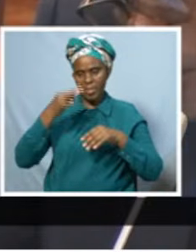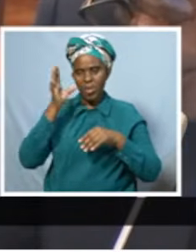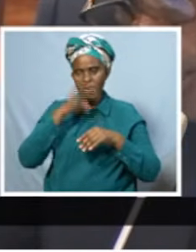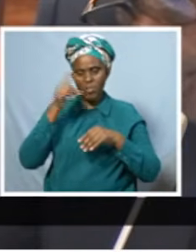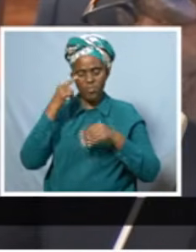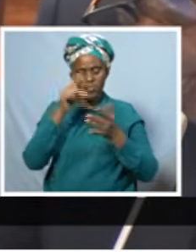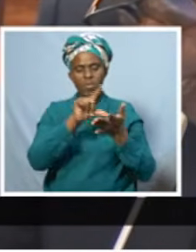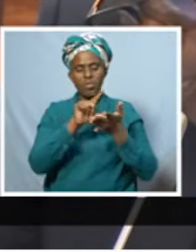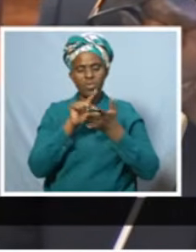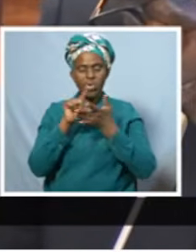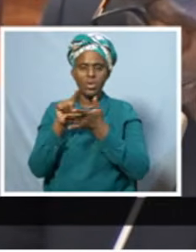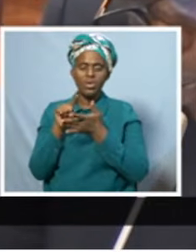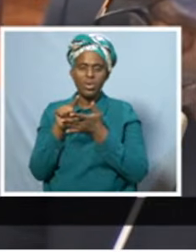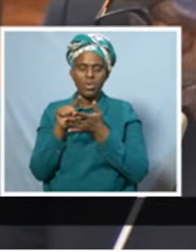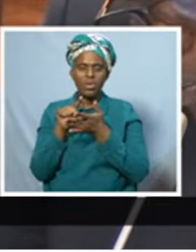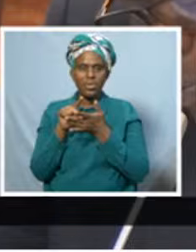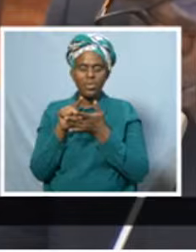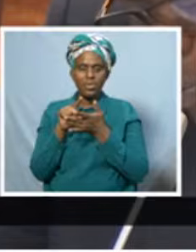the loans,